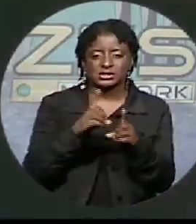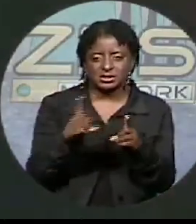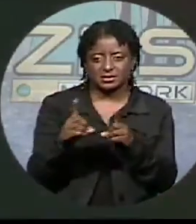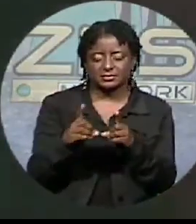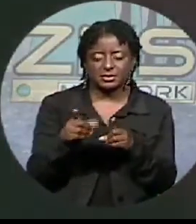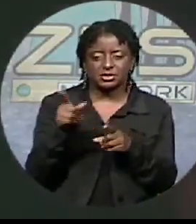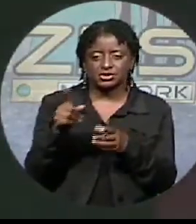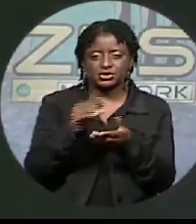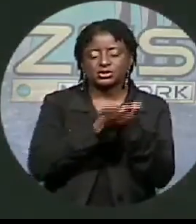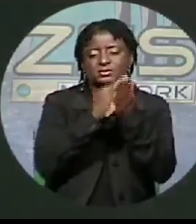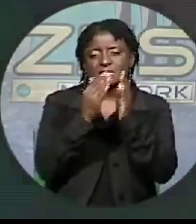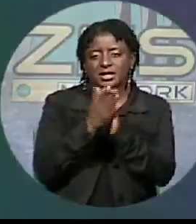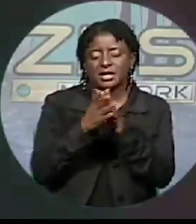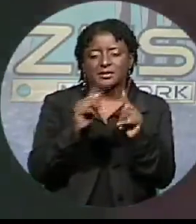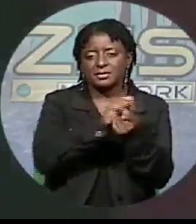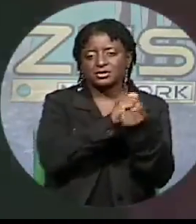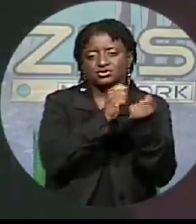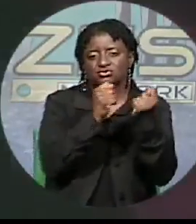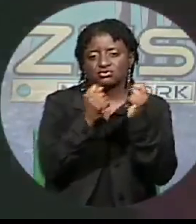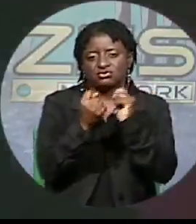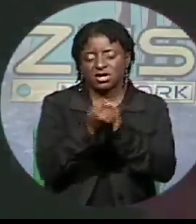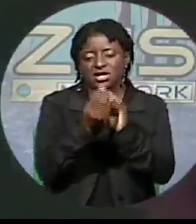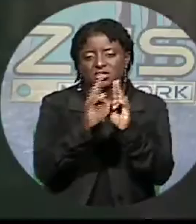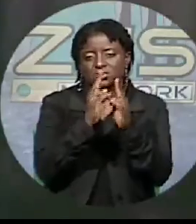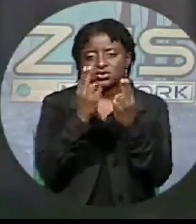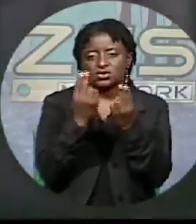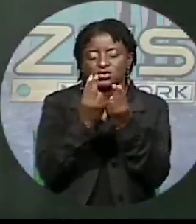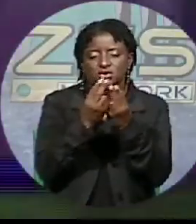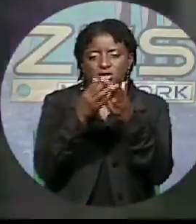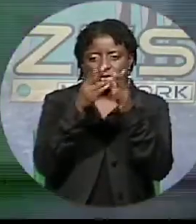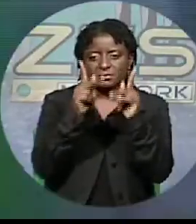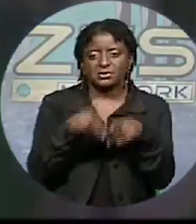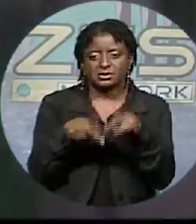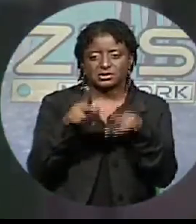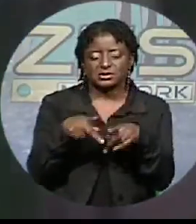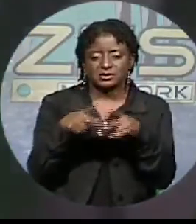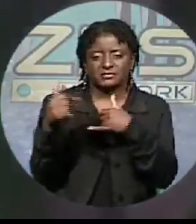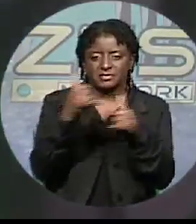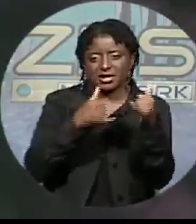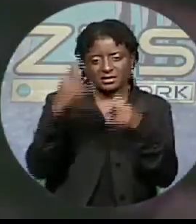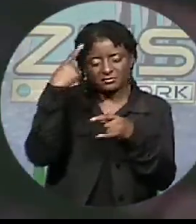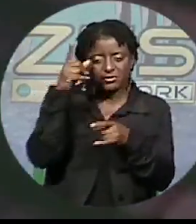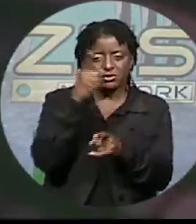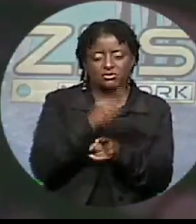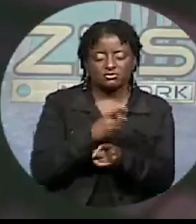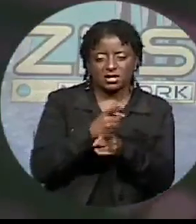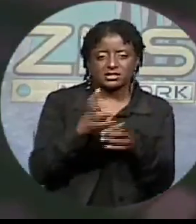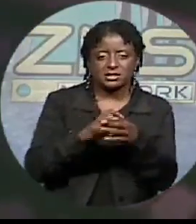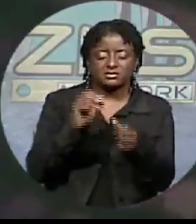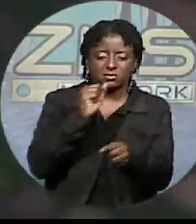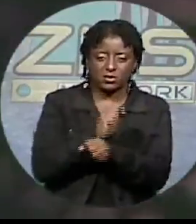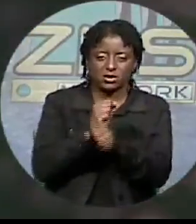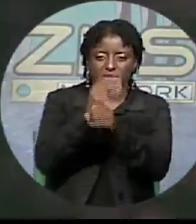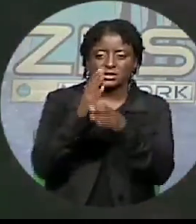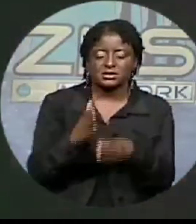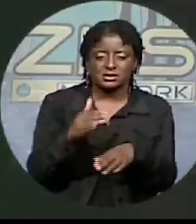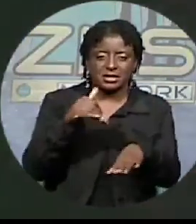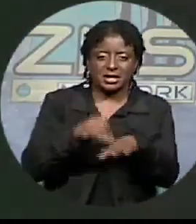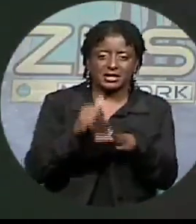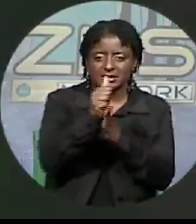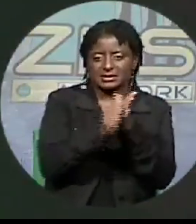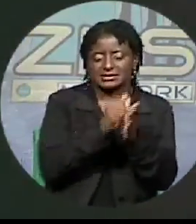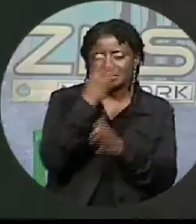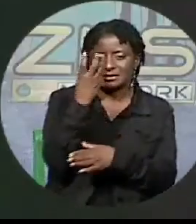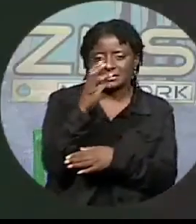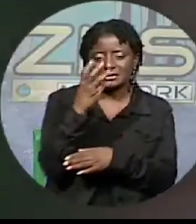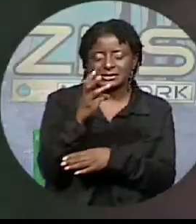later became a trade unionist, fighting for the rights of workers in her trademark outspoken and decisive way. At 16,